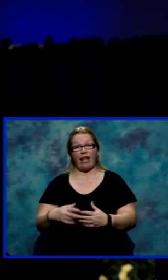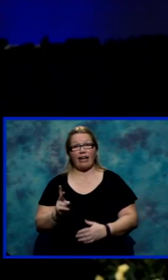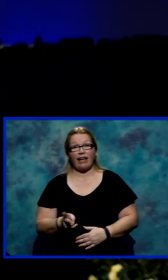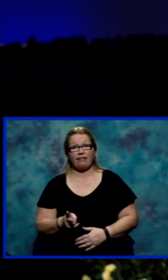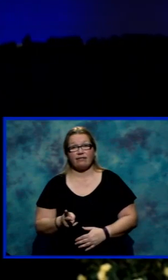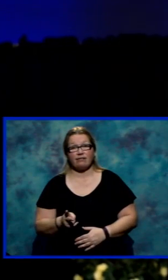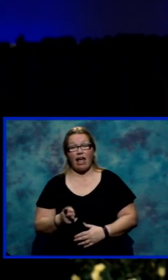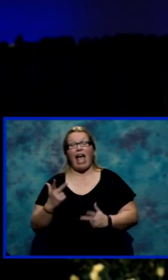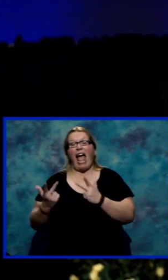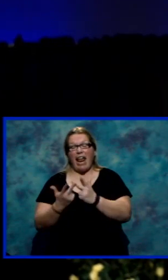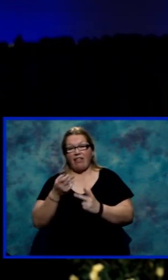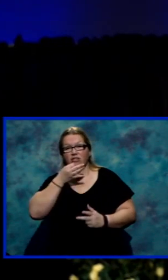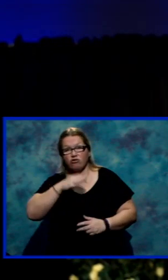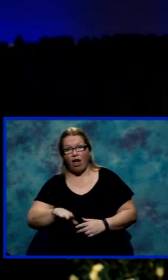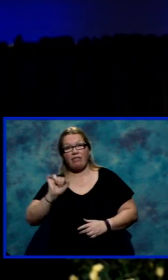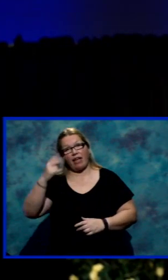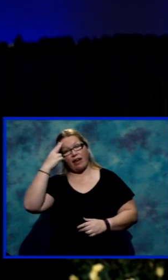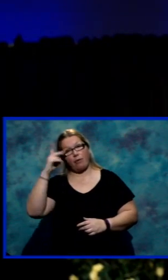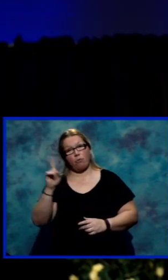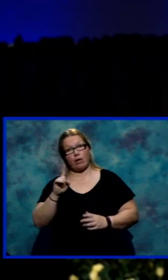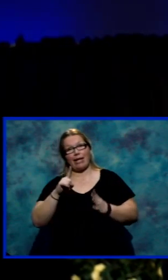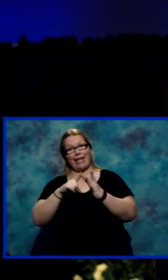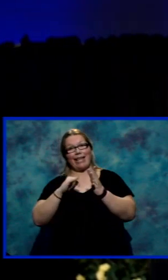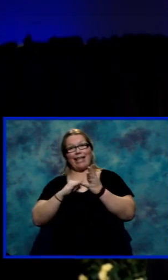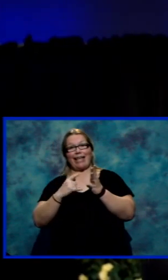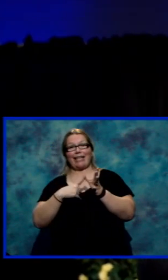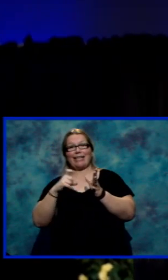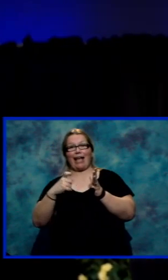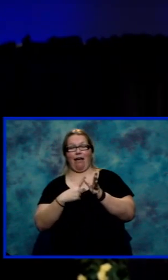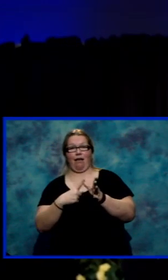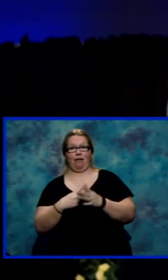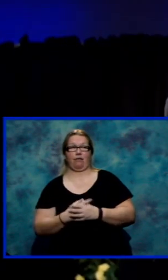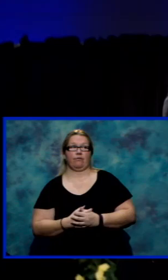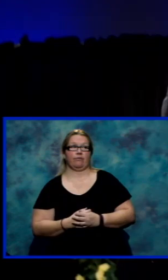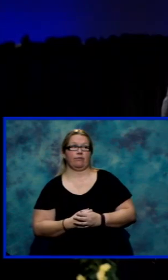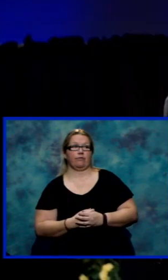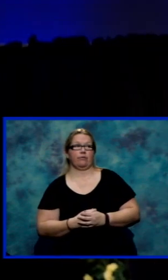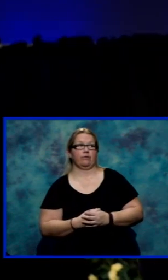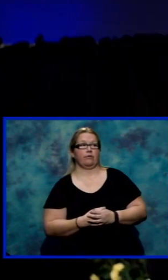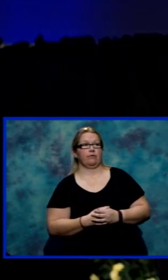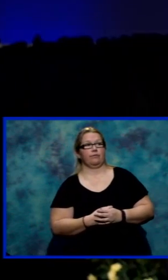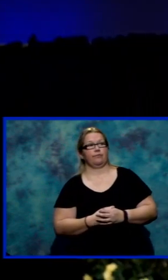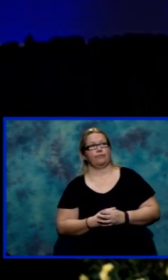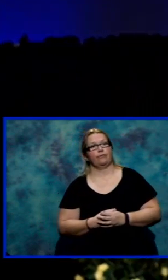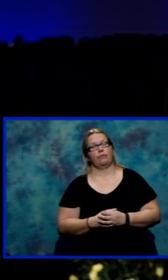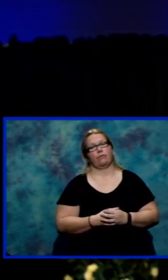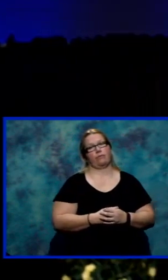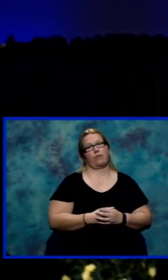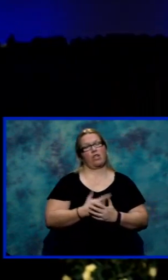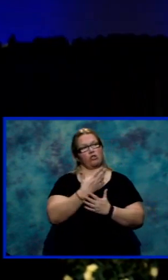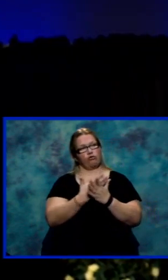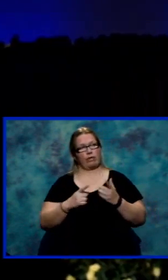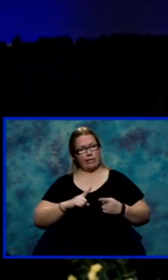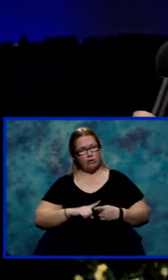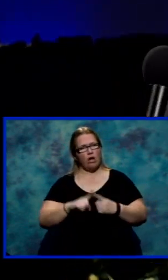she produces another child, and that child is named Issachar. And you can go and find the name and the value of that name. The story continues. I